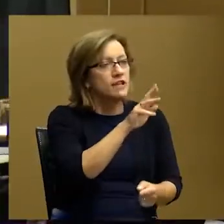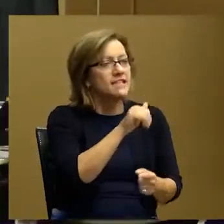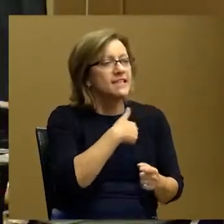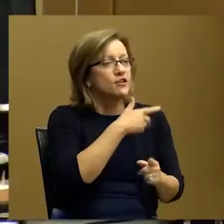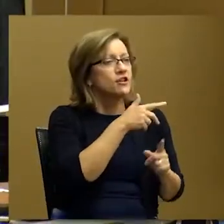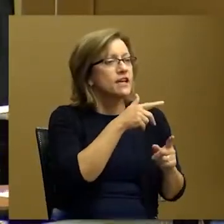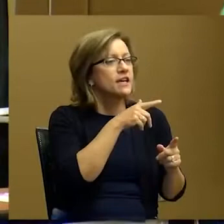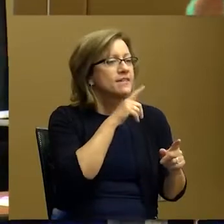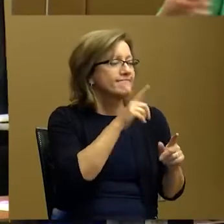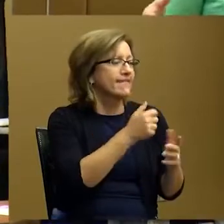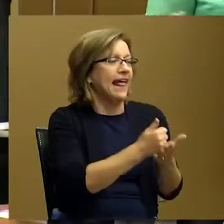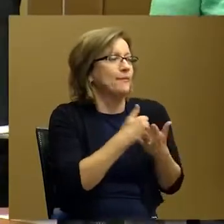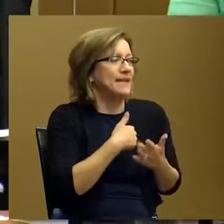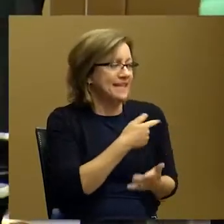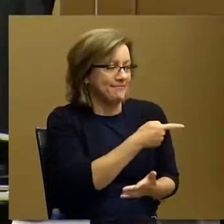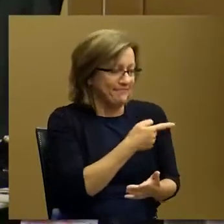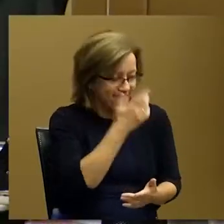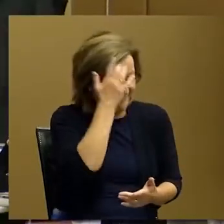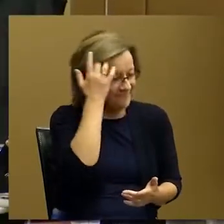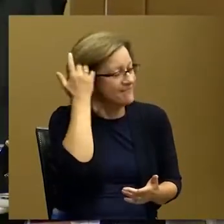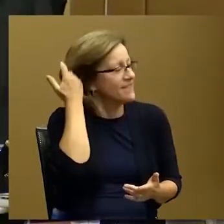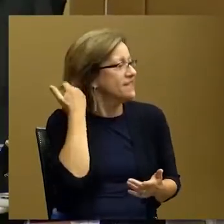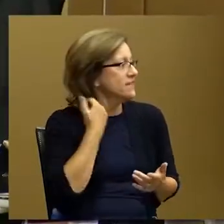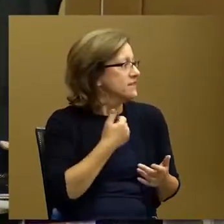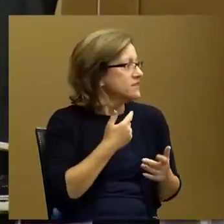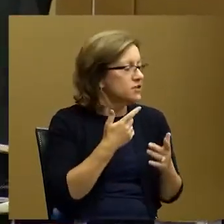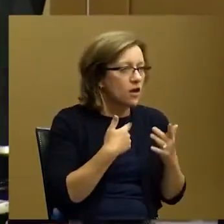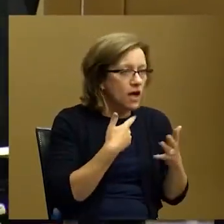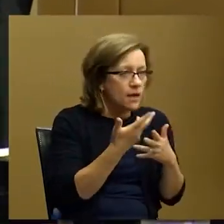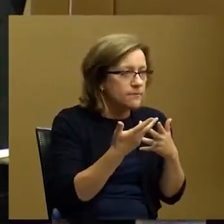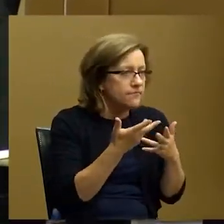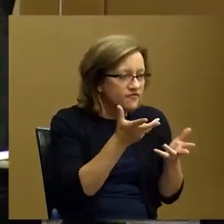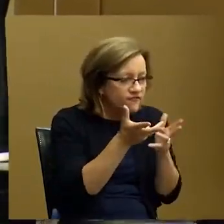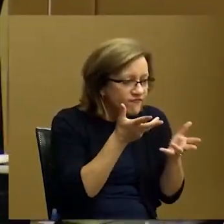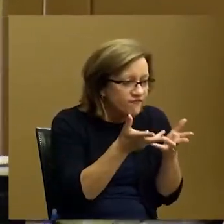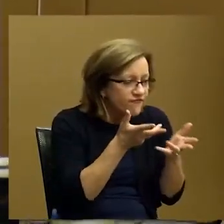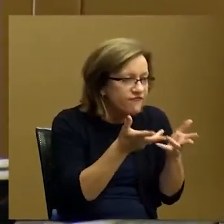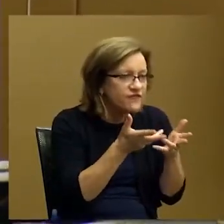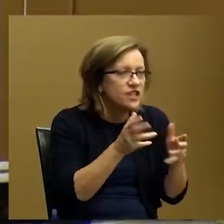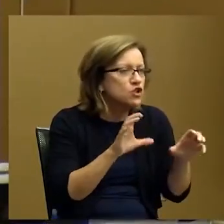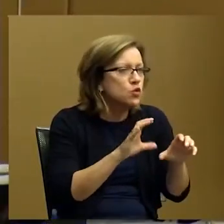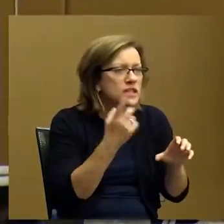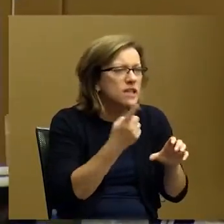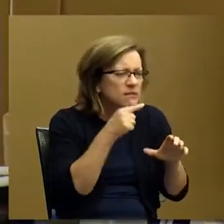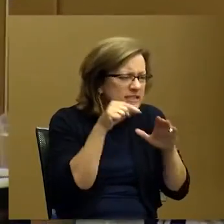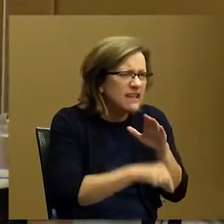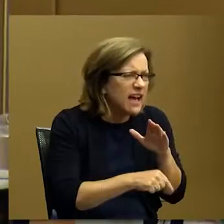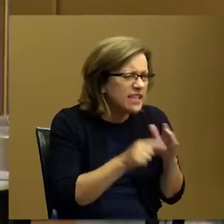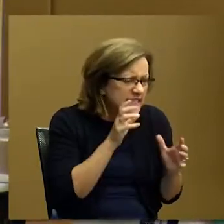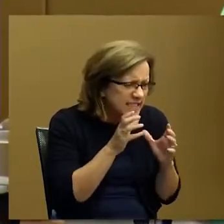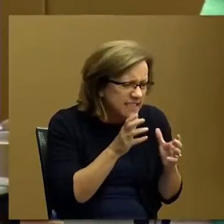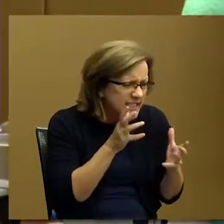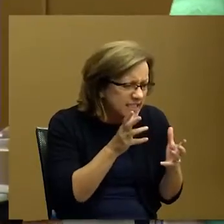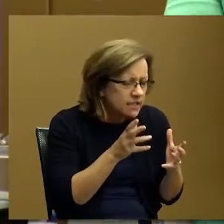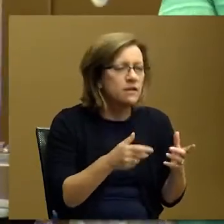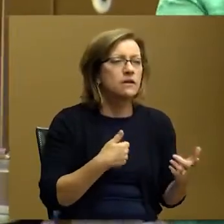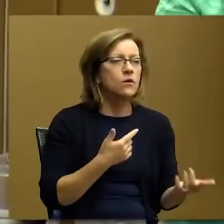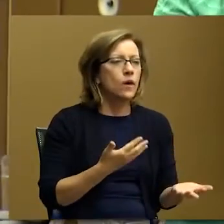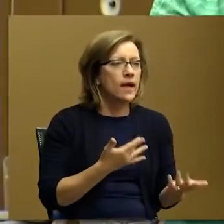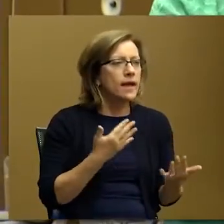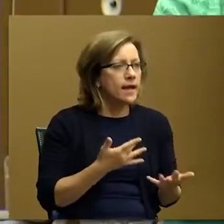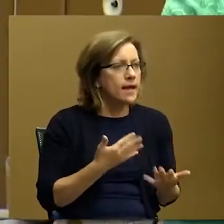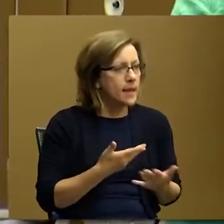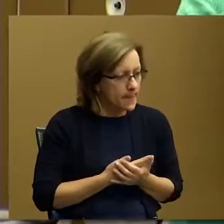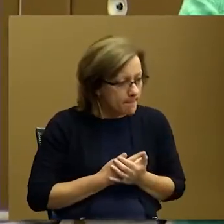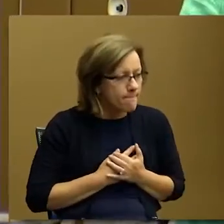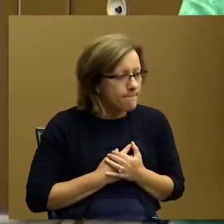pig. But I'm in here and I'm doing something really intense, and I'm waiting, and you know, we